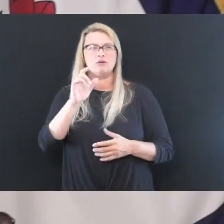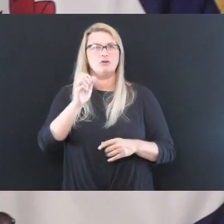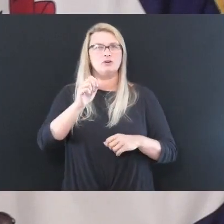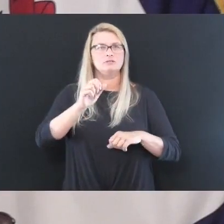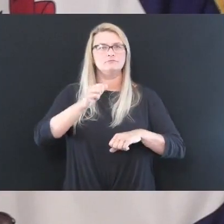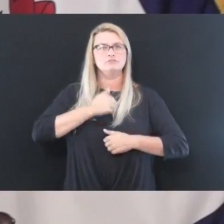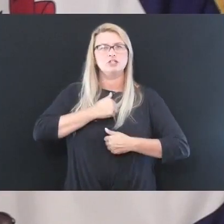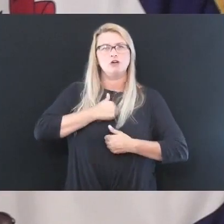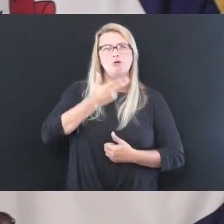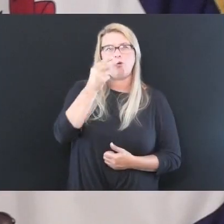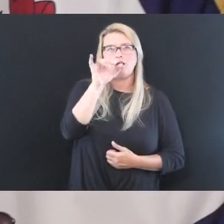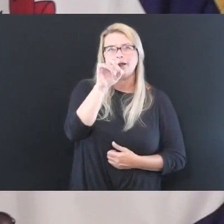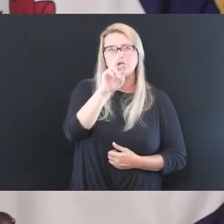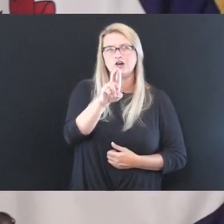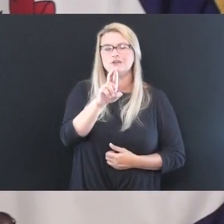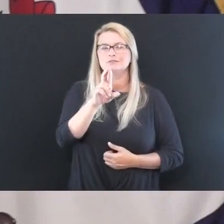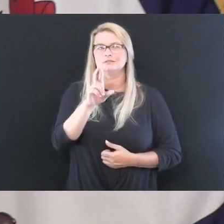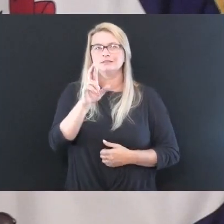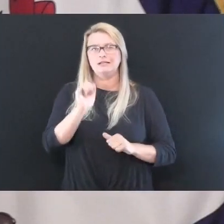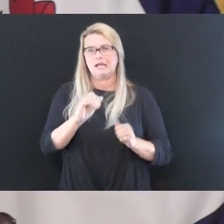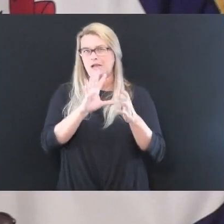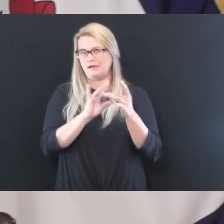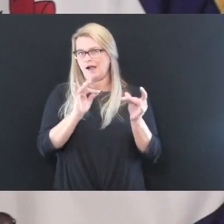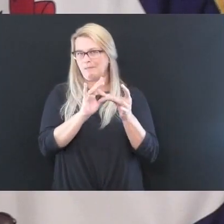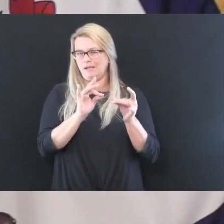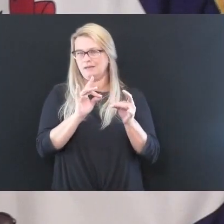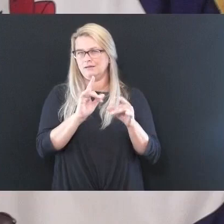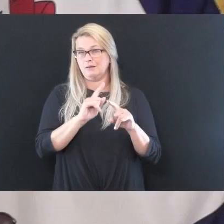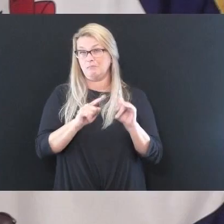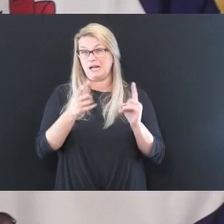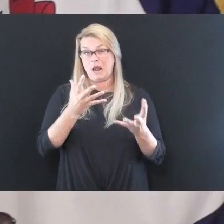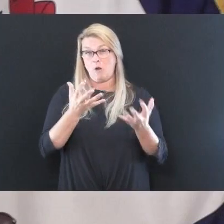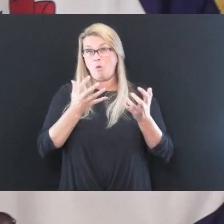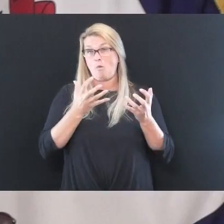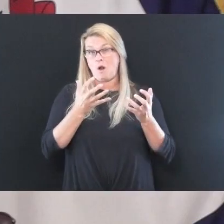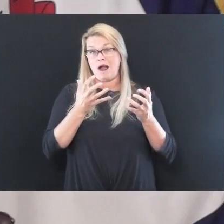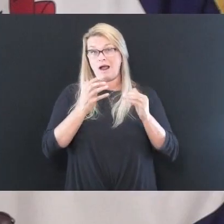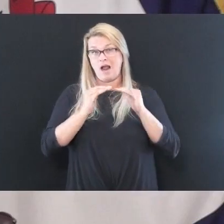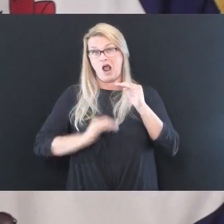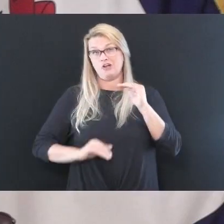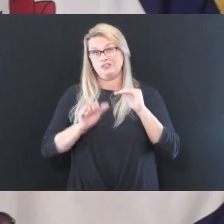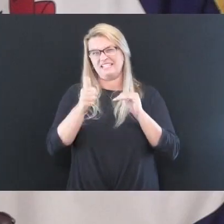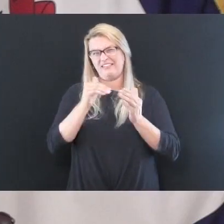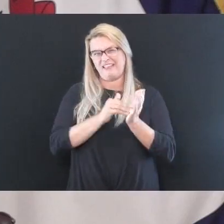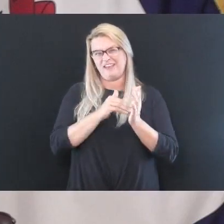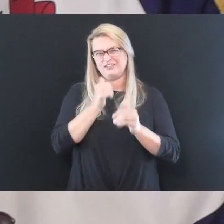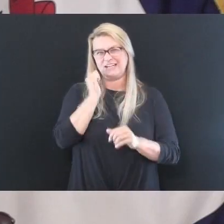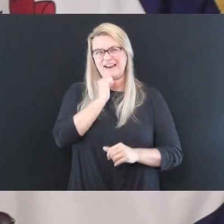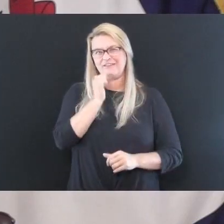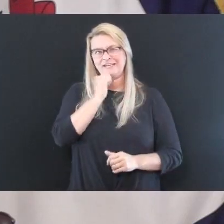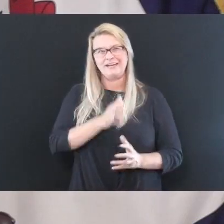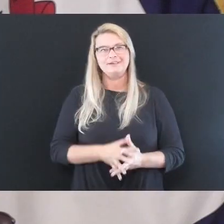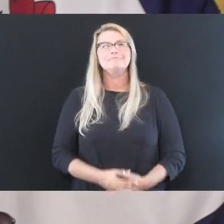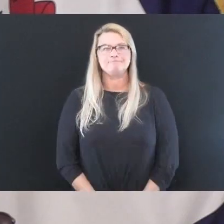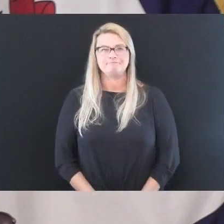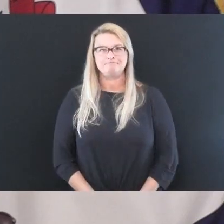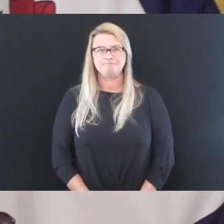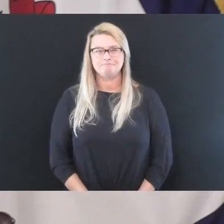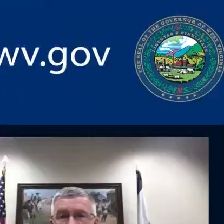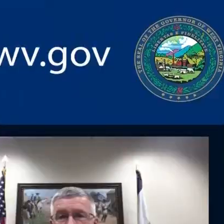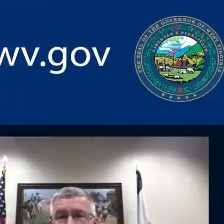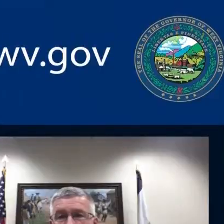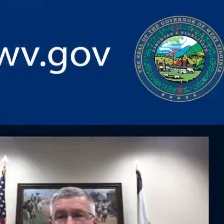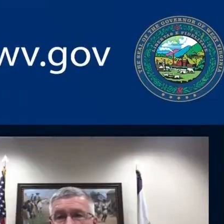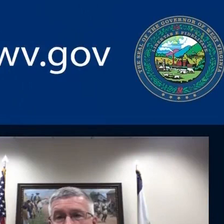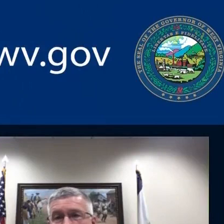on it. But I think we need to be right at or just barely under 10,000 a day. But if y'all could jump in,